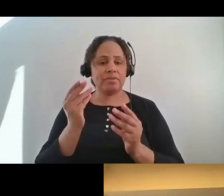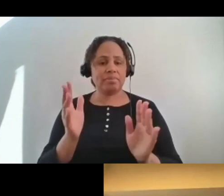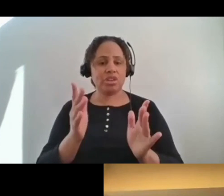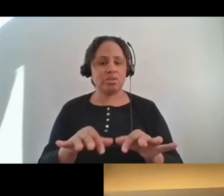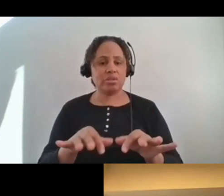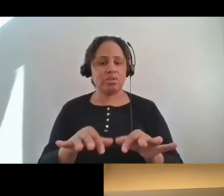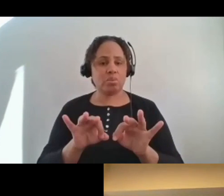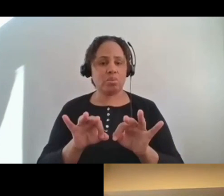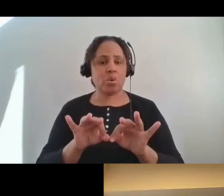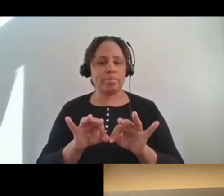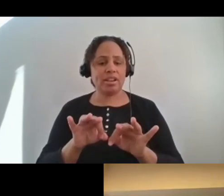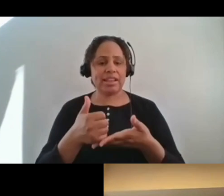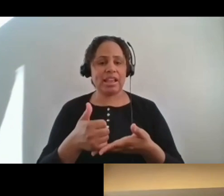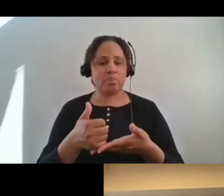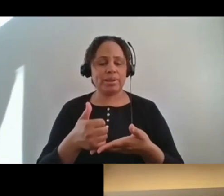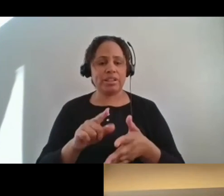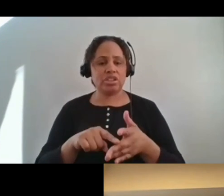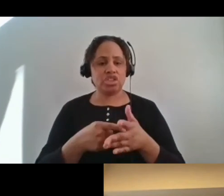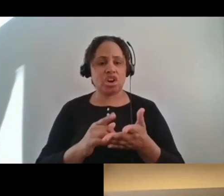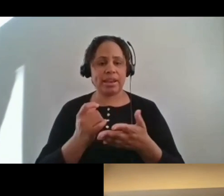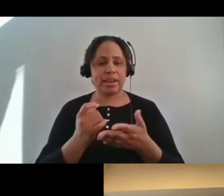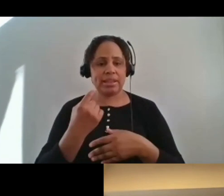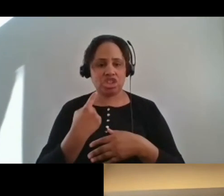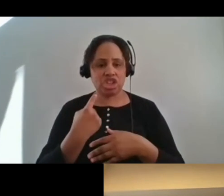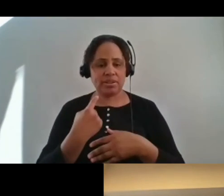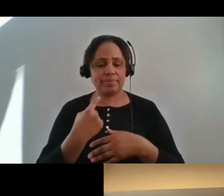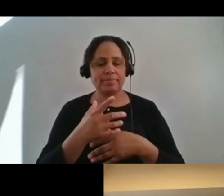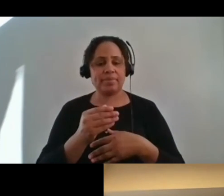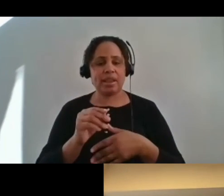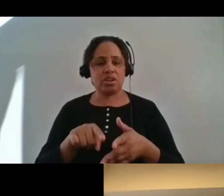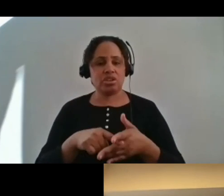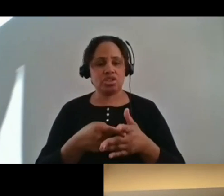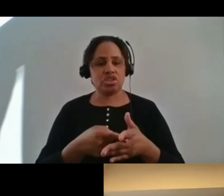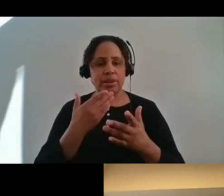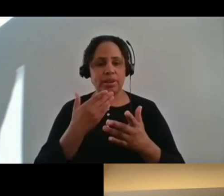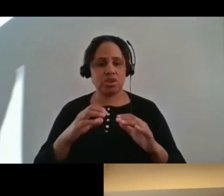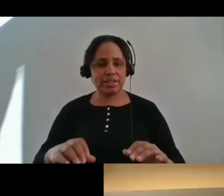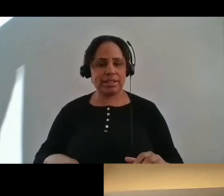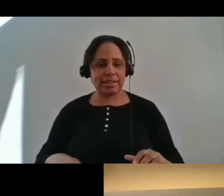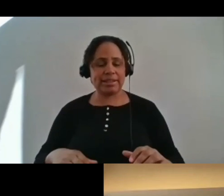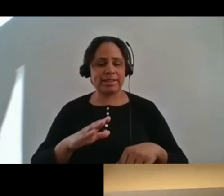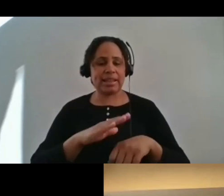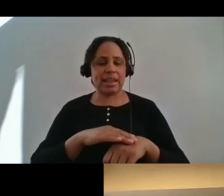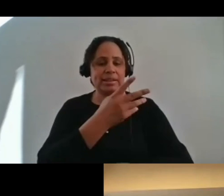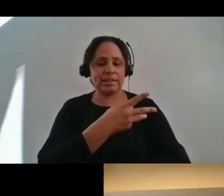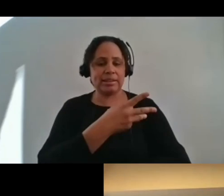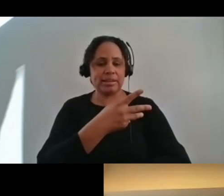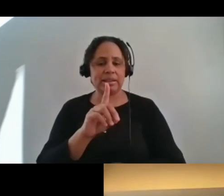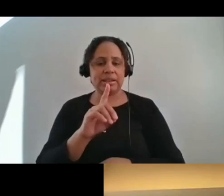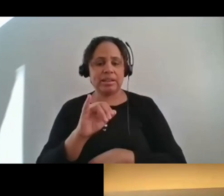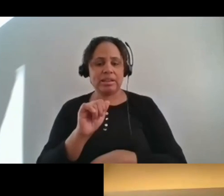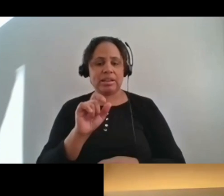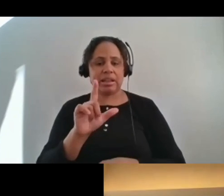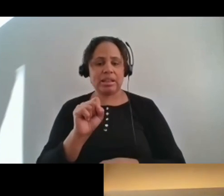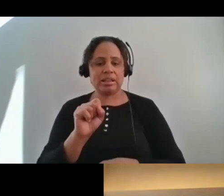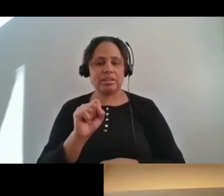them to help maybe start taking their medication like they're supposed to and start being good citizens on dialysis. And so with regards to